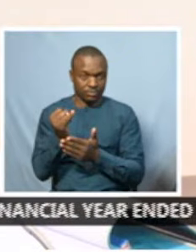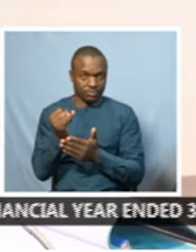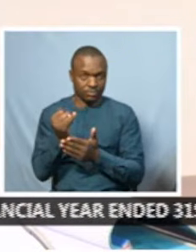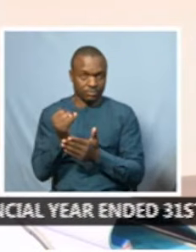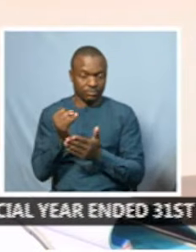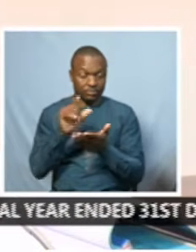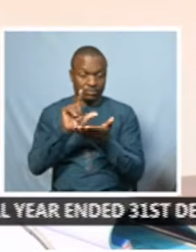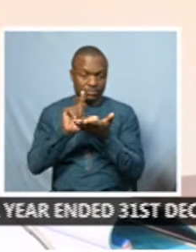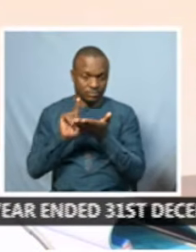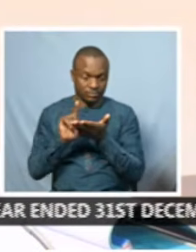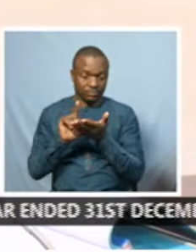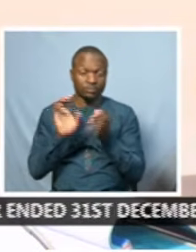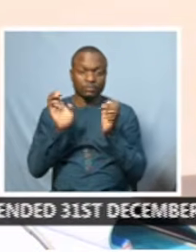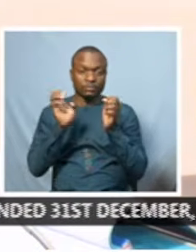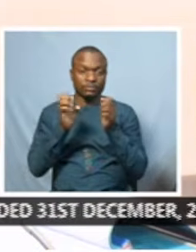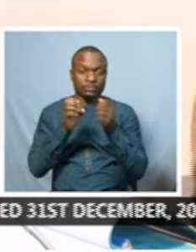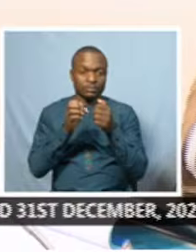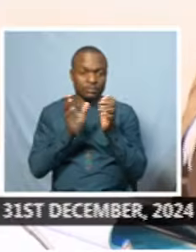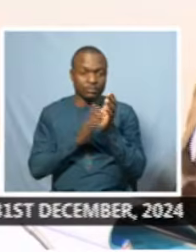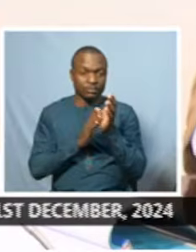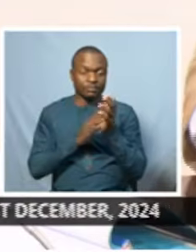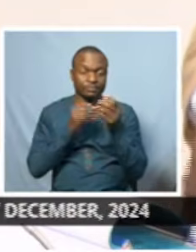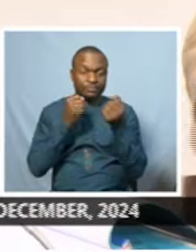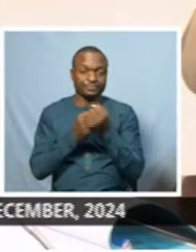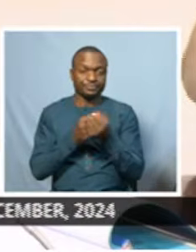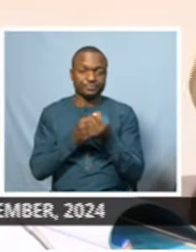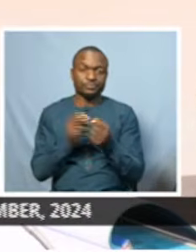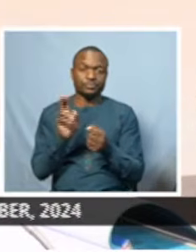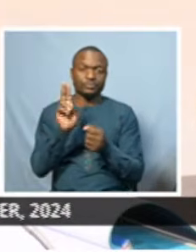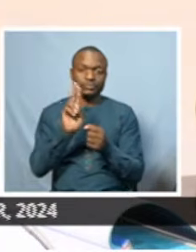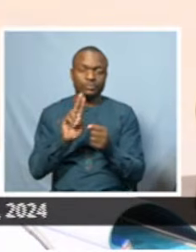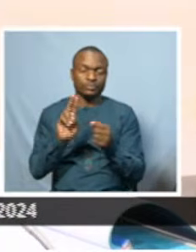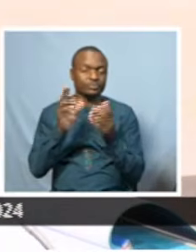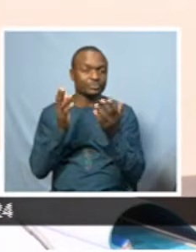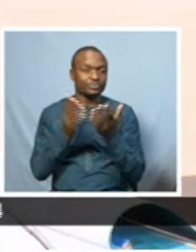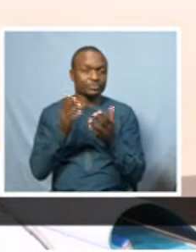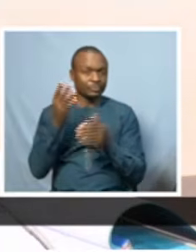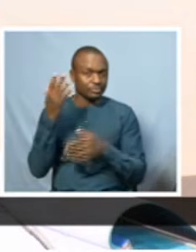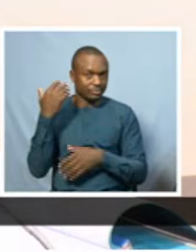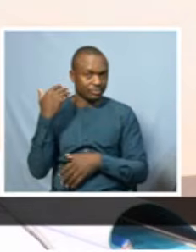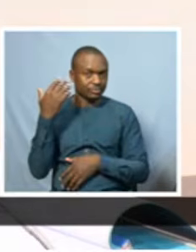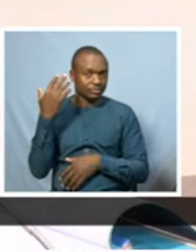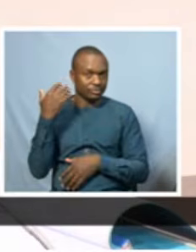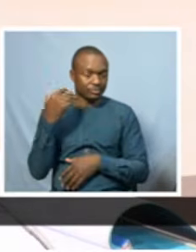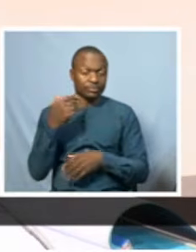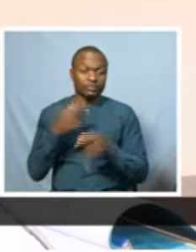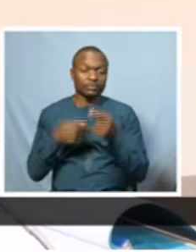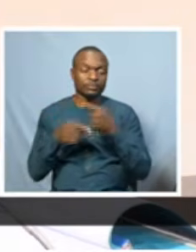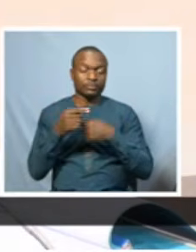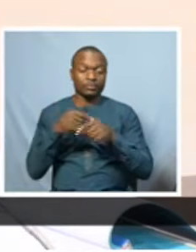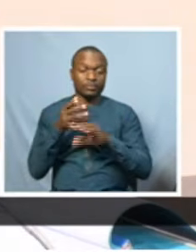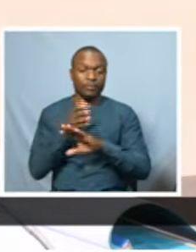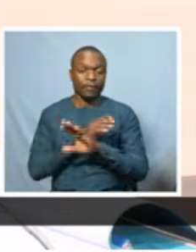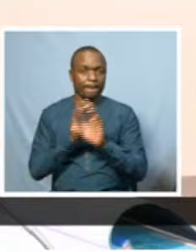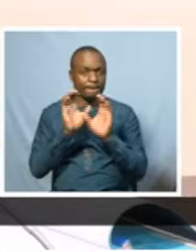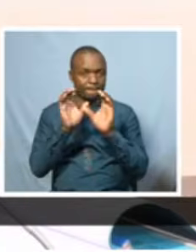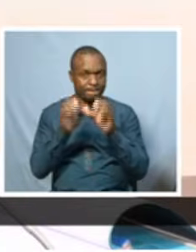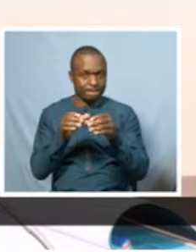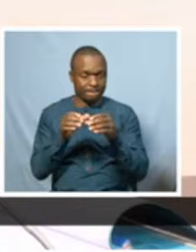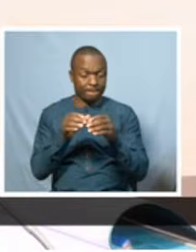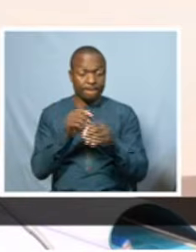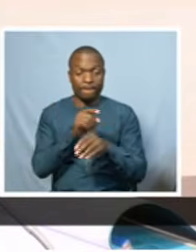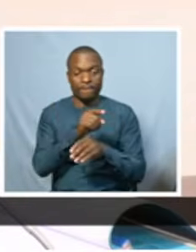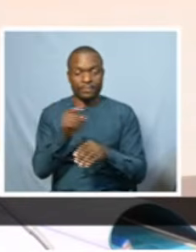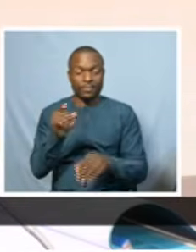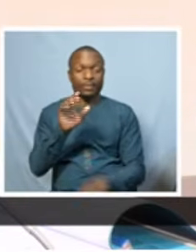the loans and the bursaries not being utilized, I think even in our previous appearance before this committee. So